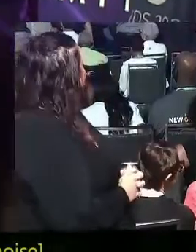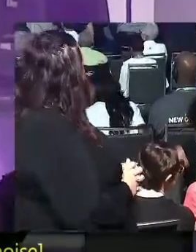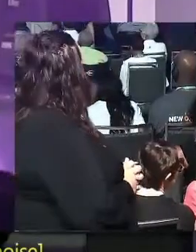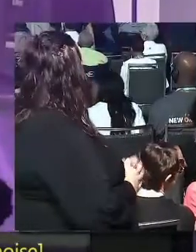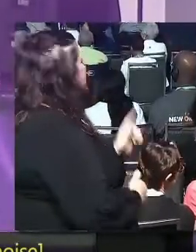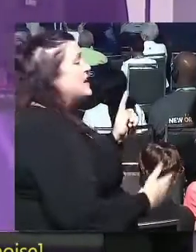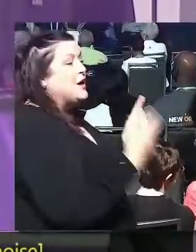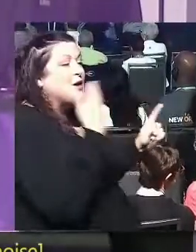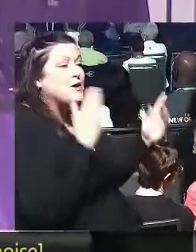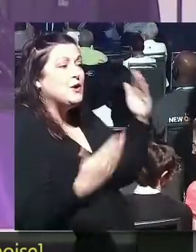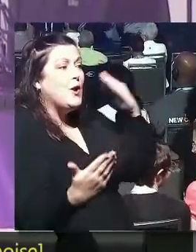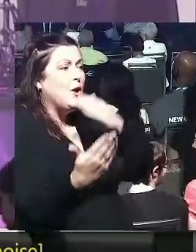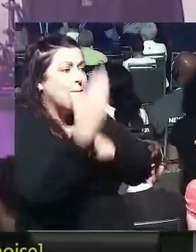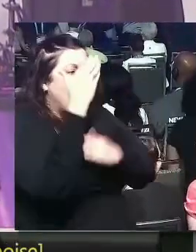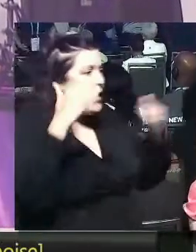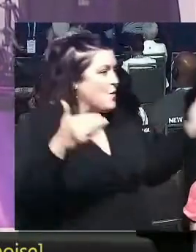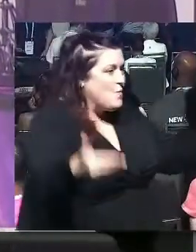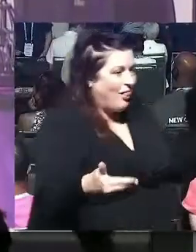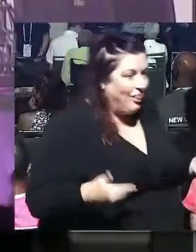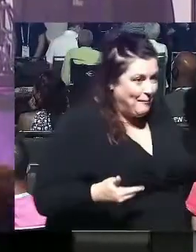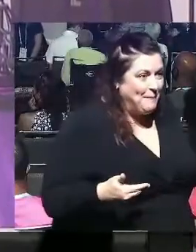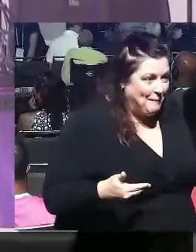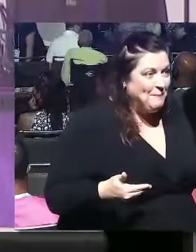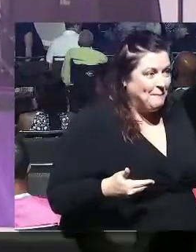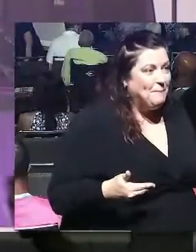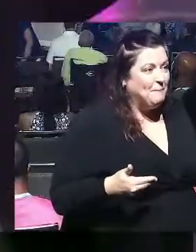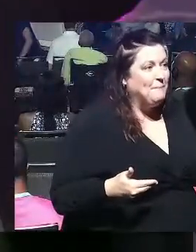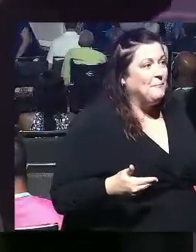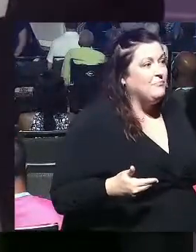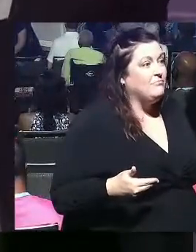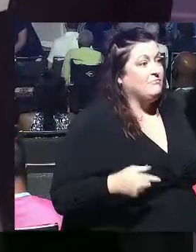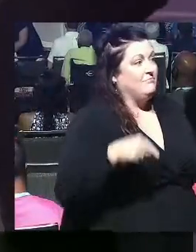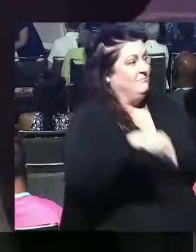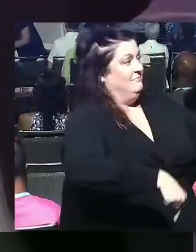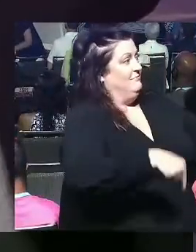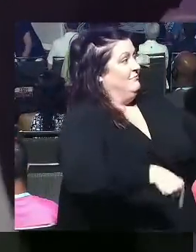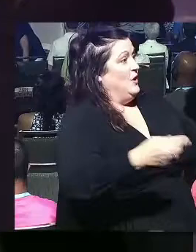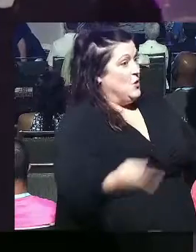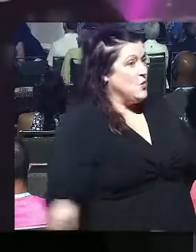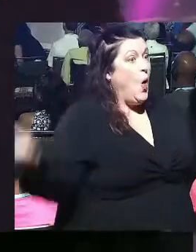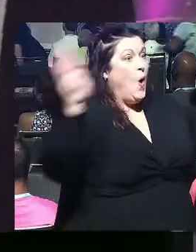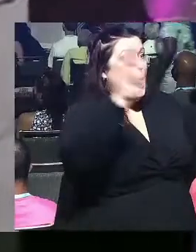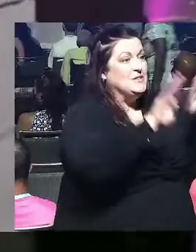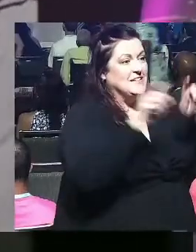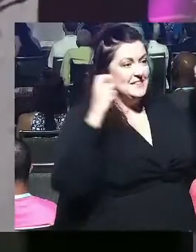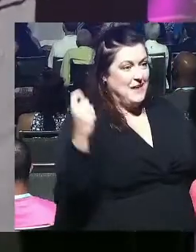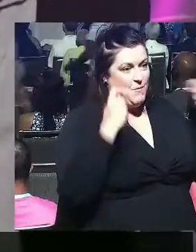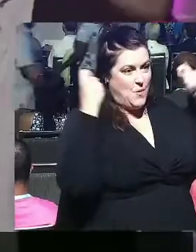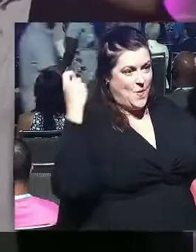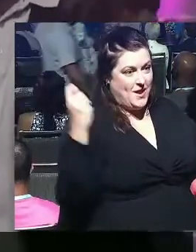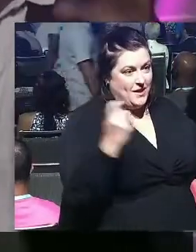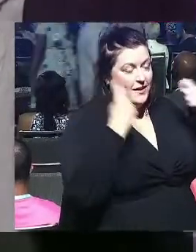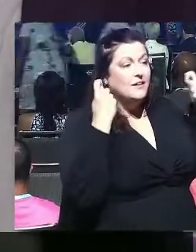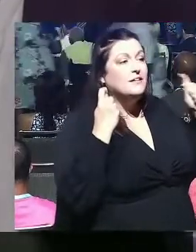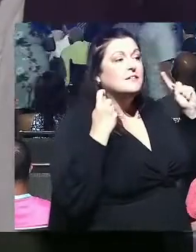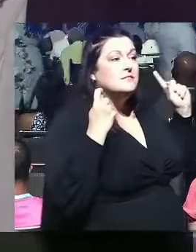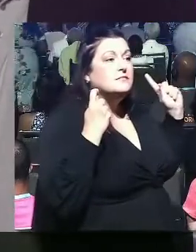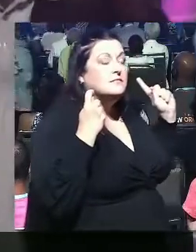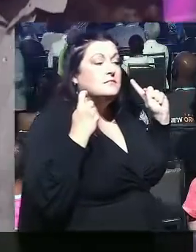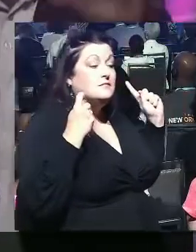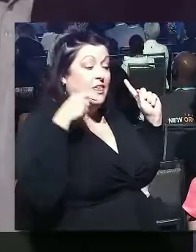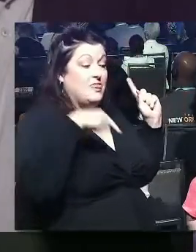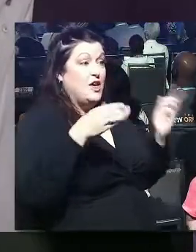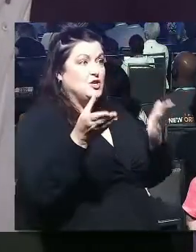Good morning and welcome to the closing ceremony or service